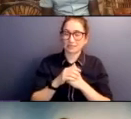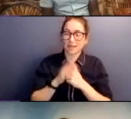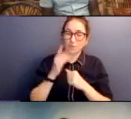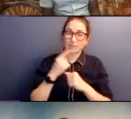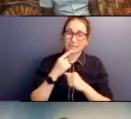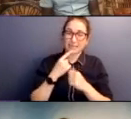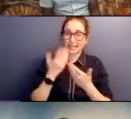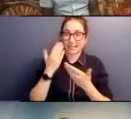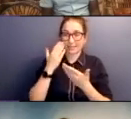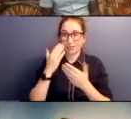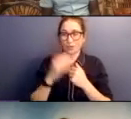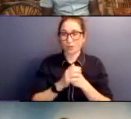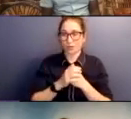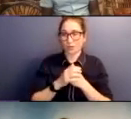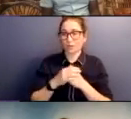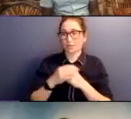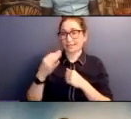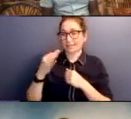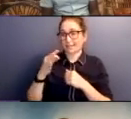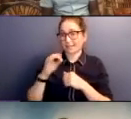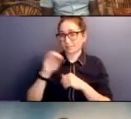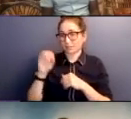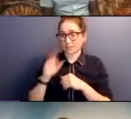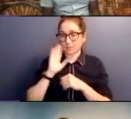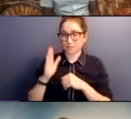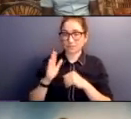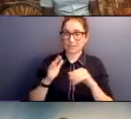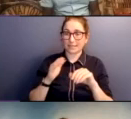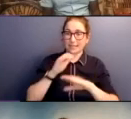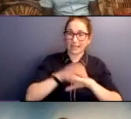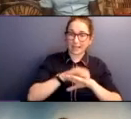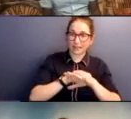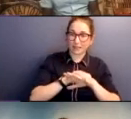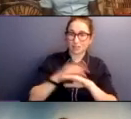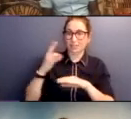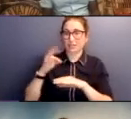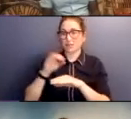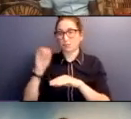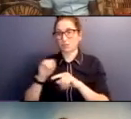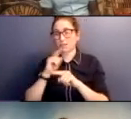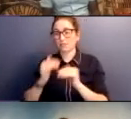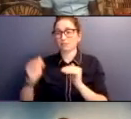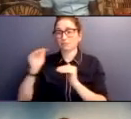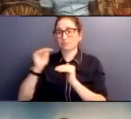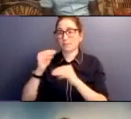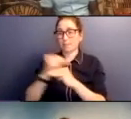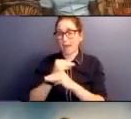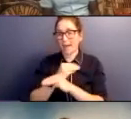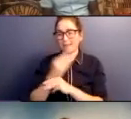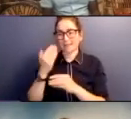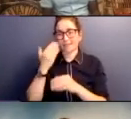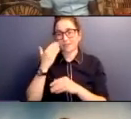are higher in English, 17% is higher in math, and to use more of their